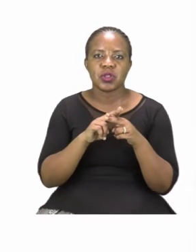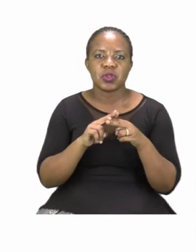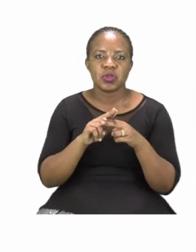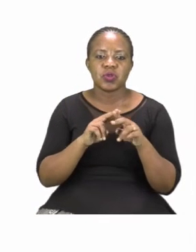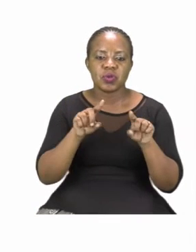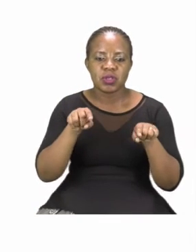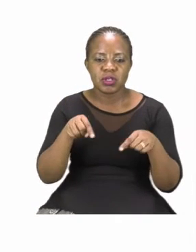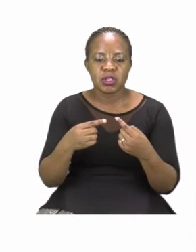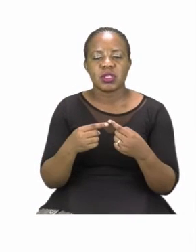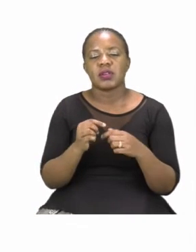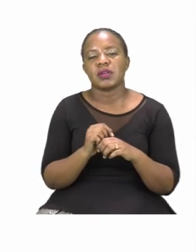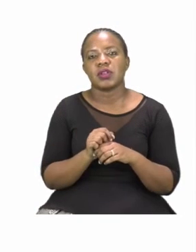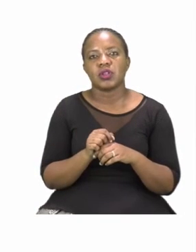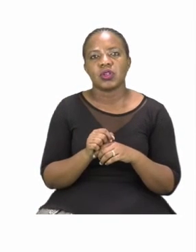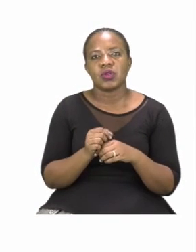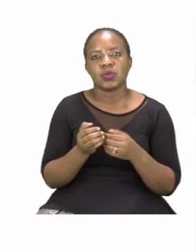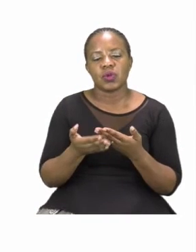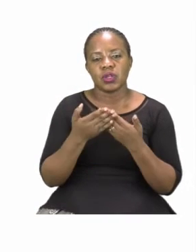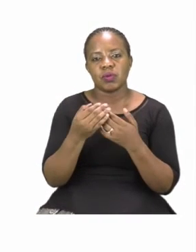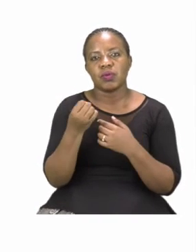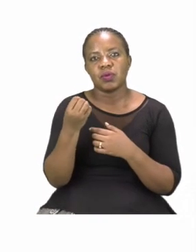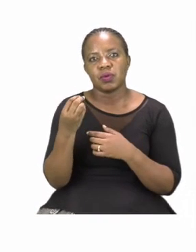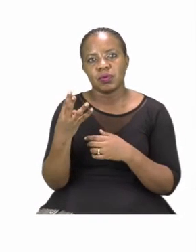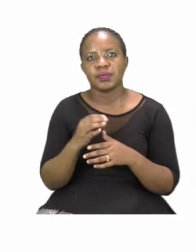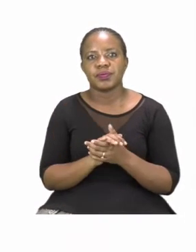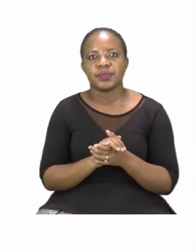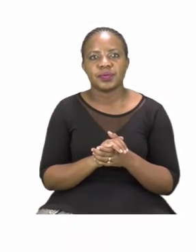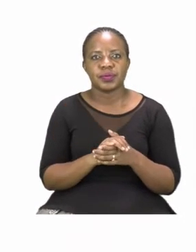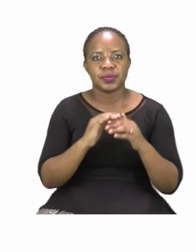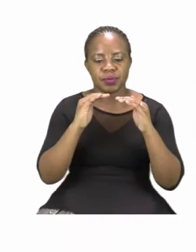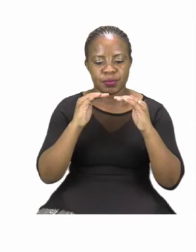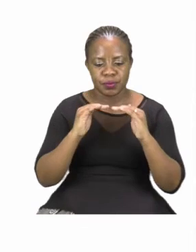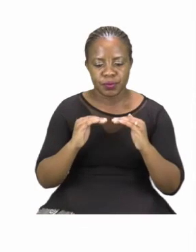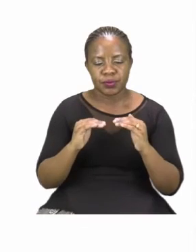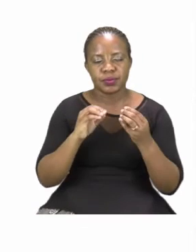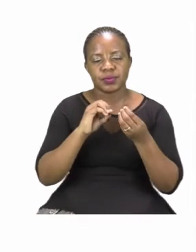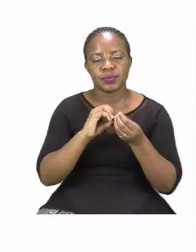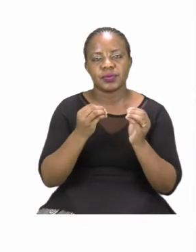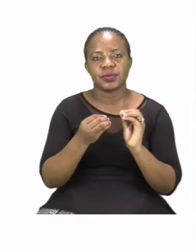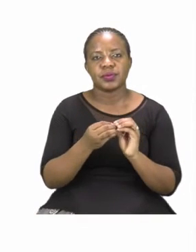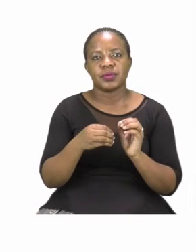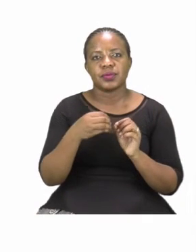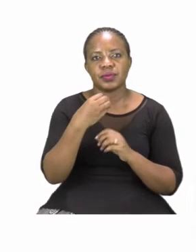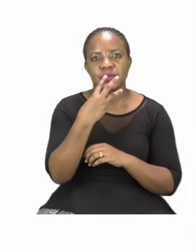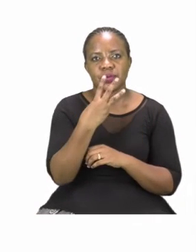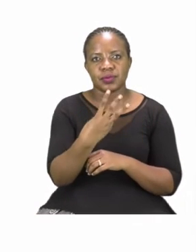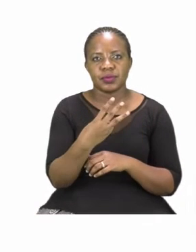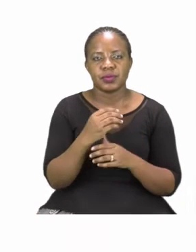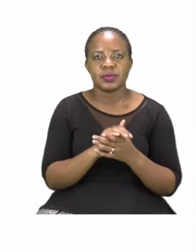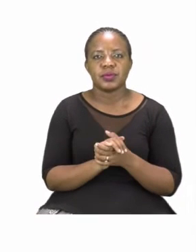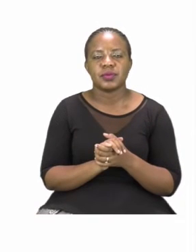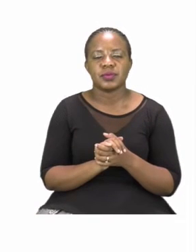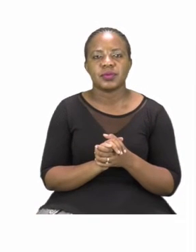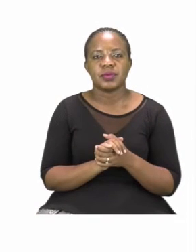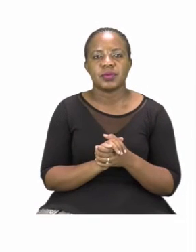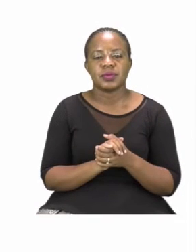The third activity that we're going to do for this task is to